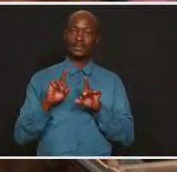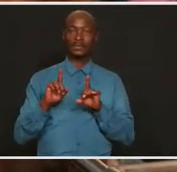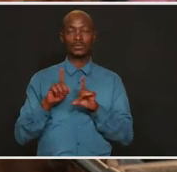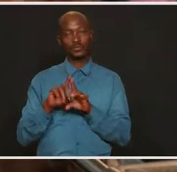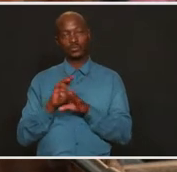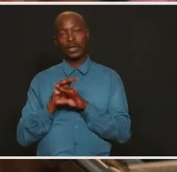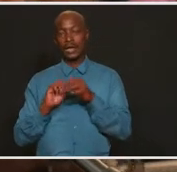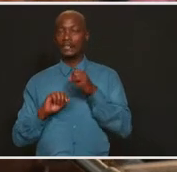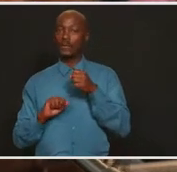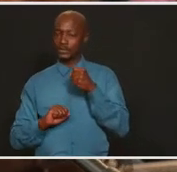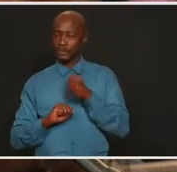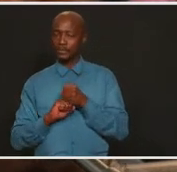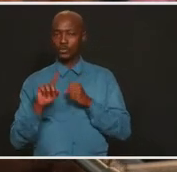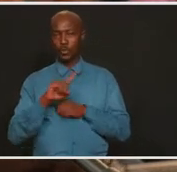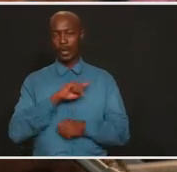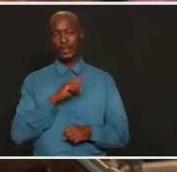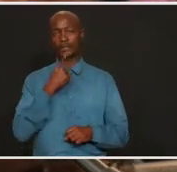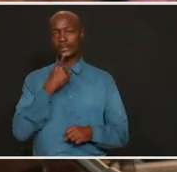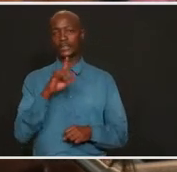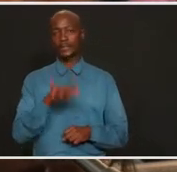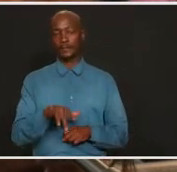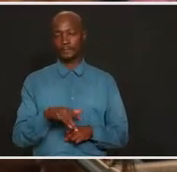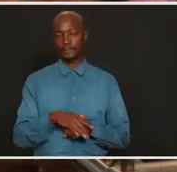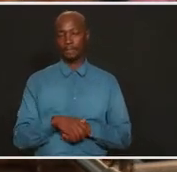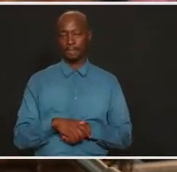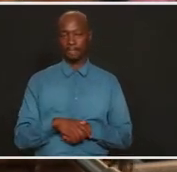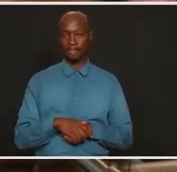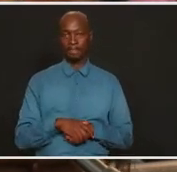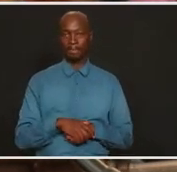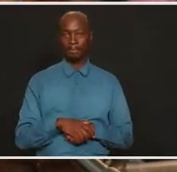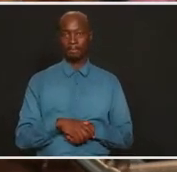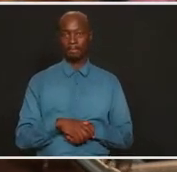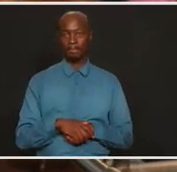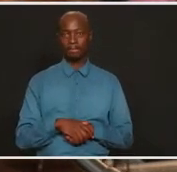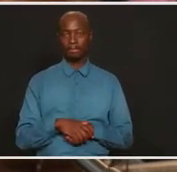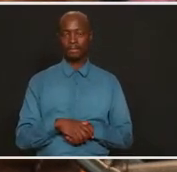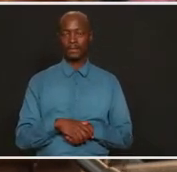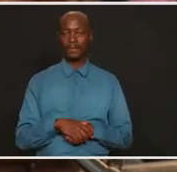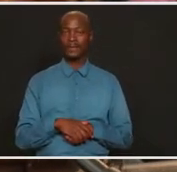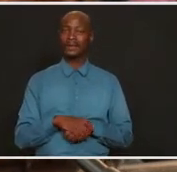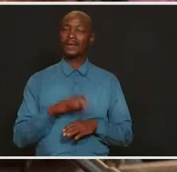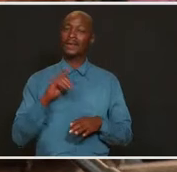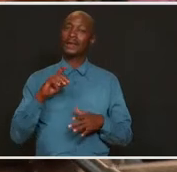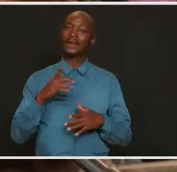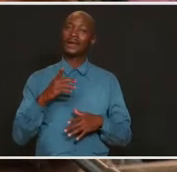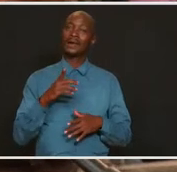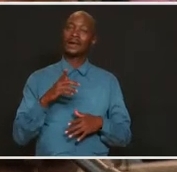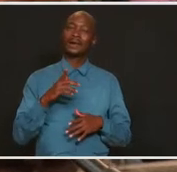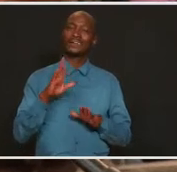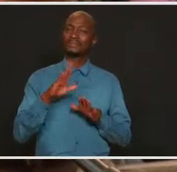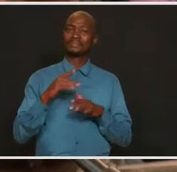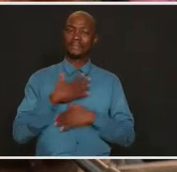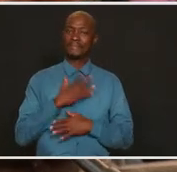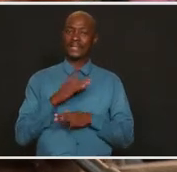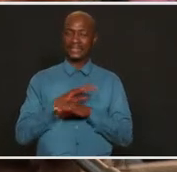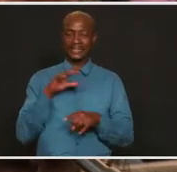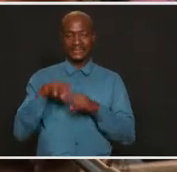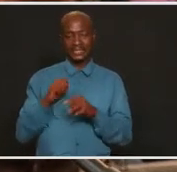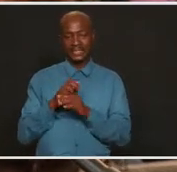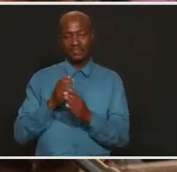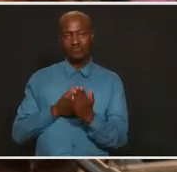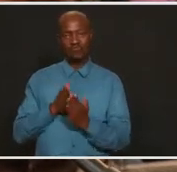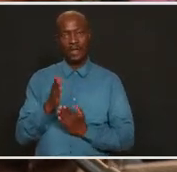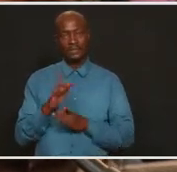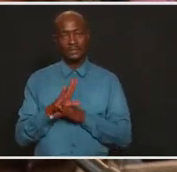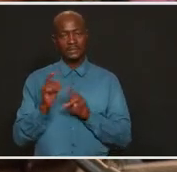why I say so but I rejectable in its entirety because I'm against taking away rights for the parents and giving